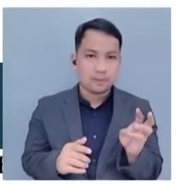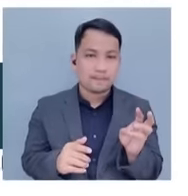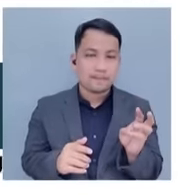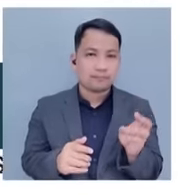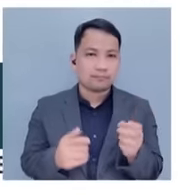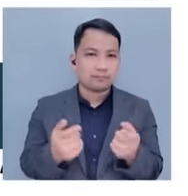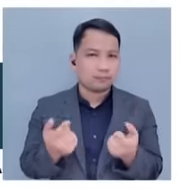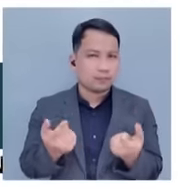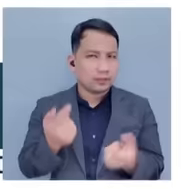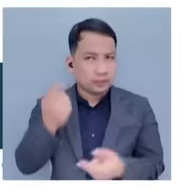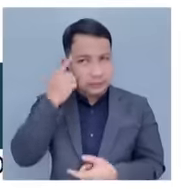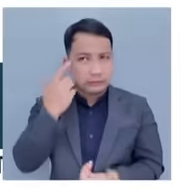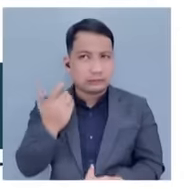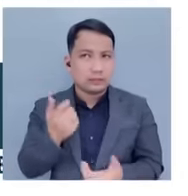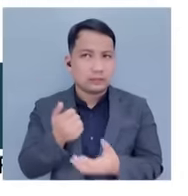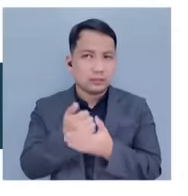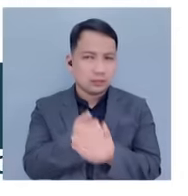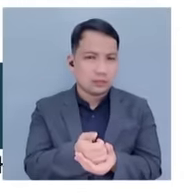that